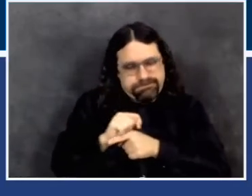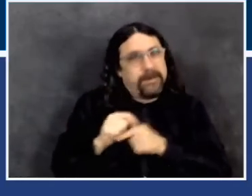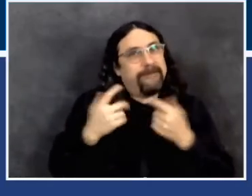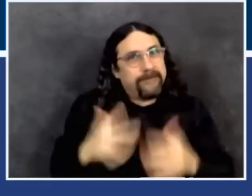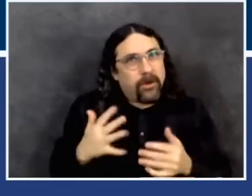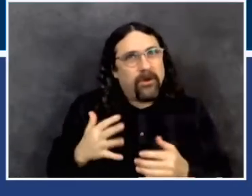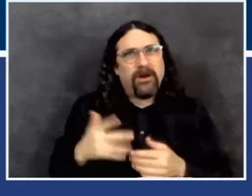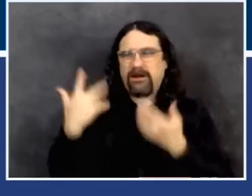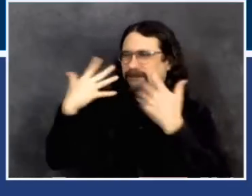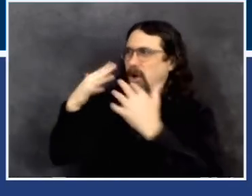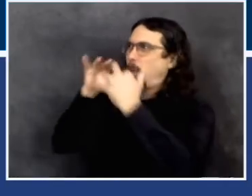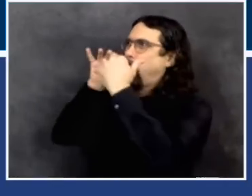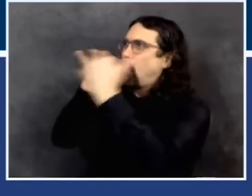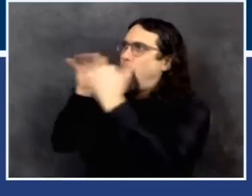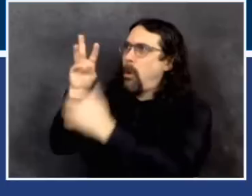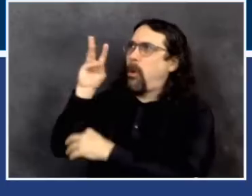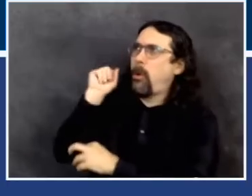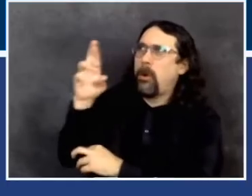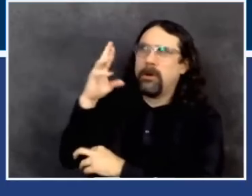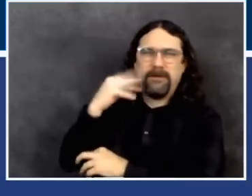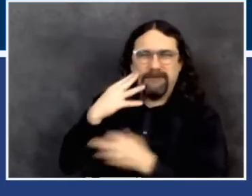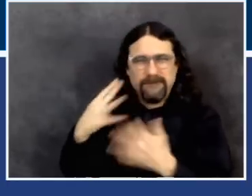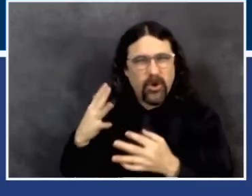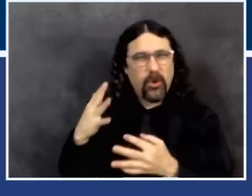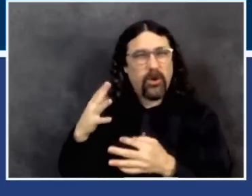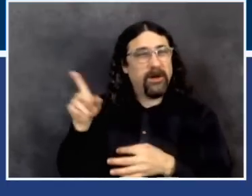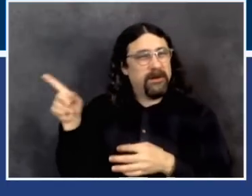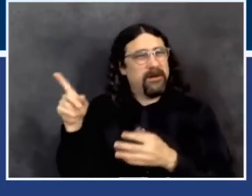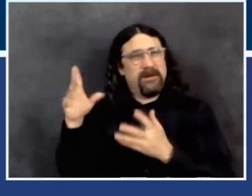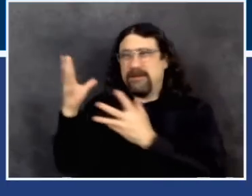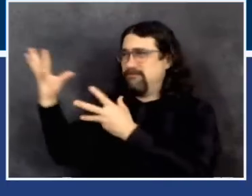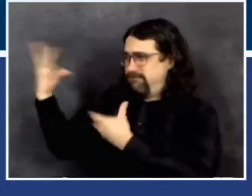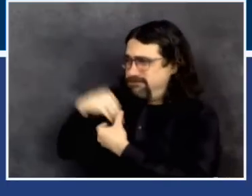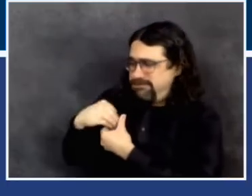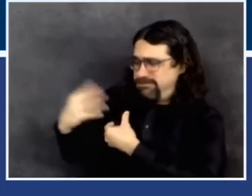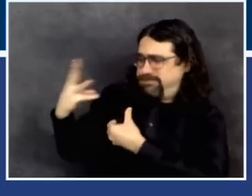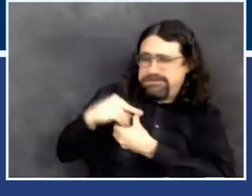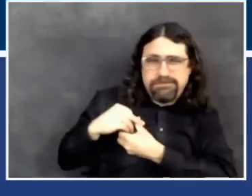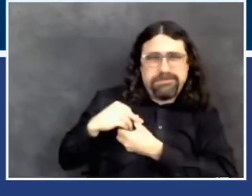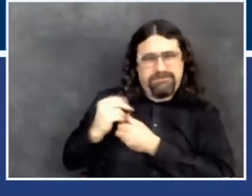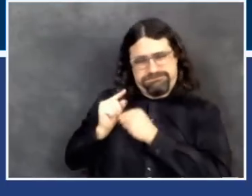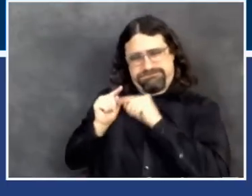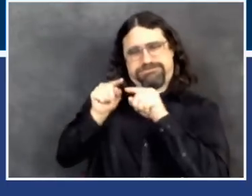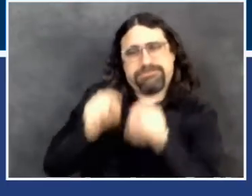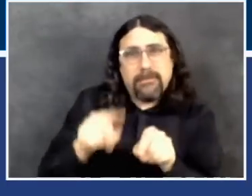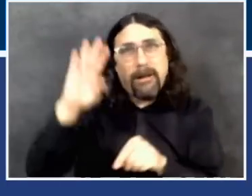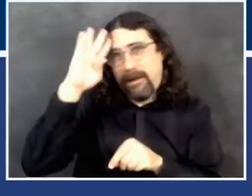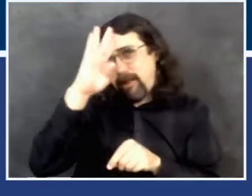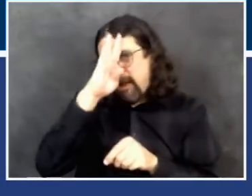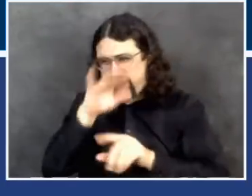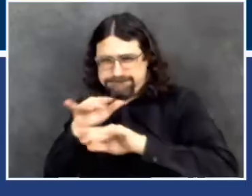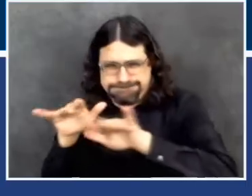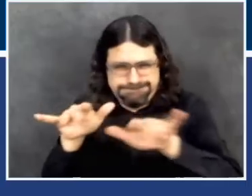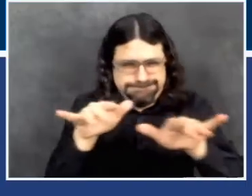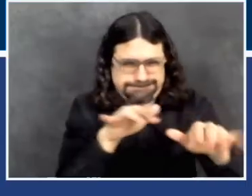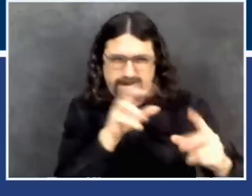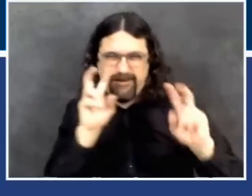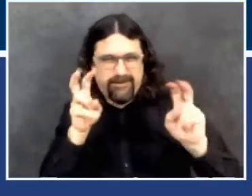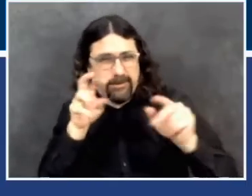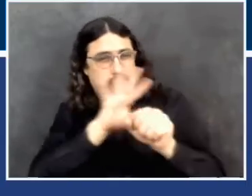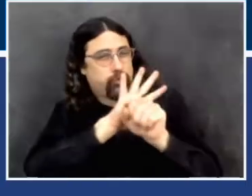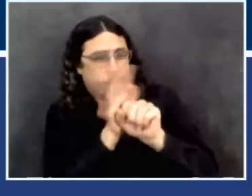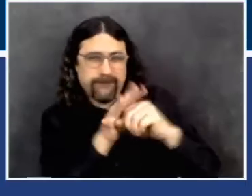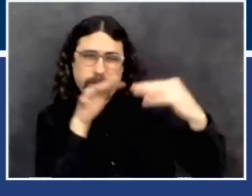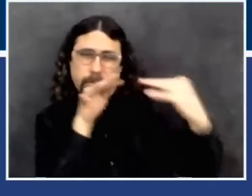Team of military nurses arrived at Bellevue, and they were asked what shifts they were ready